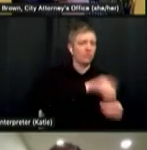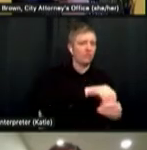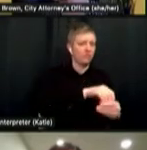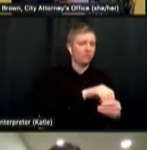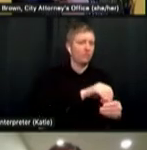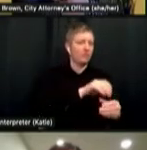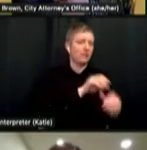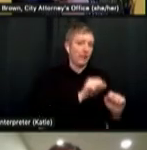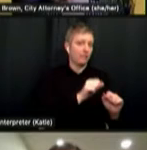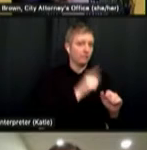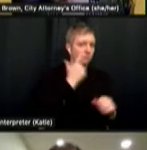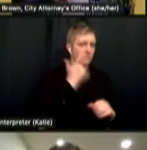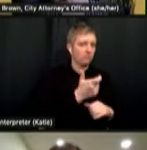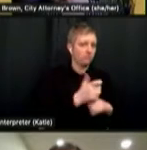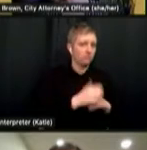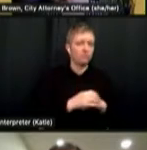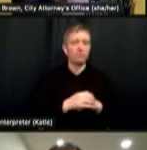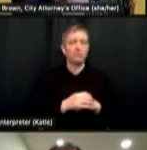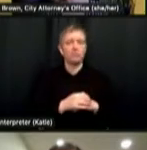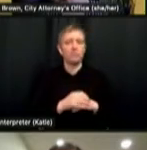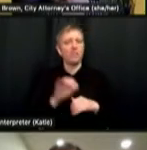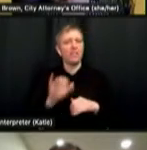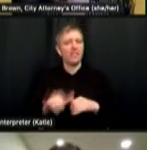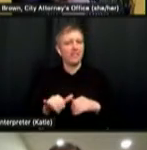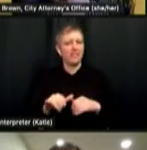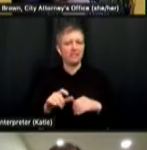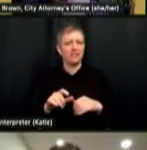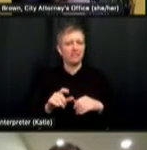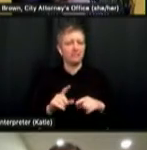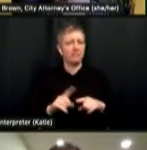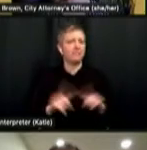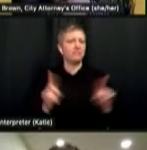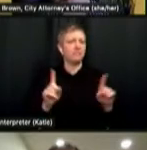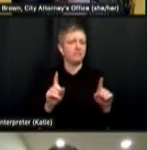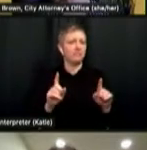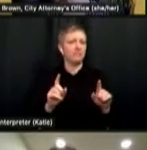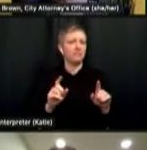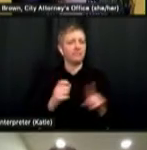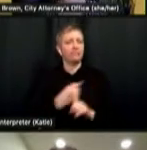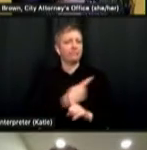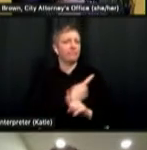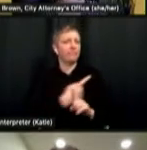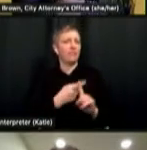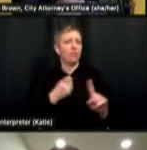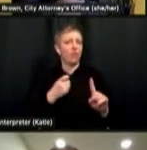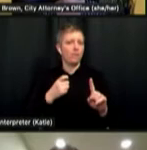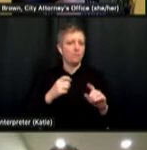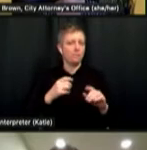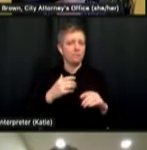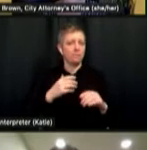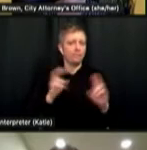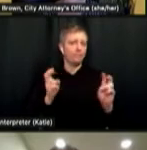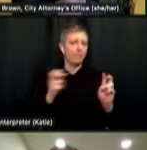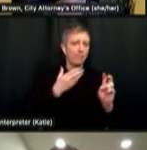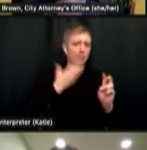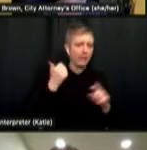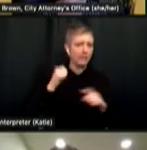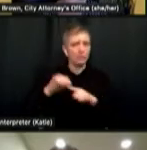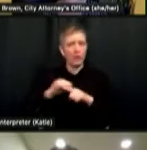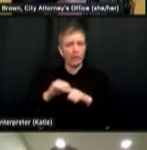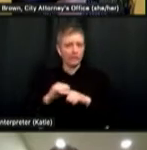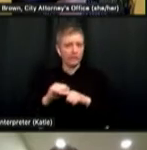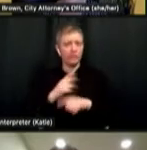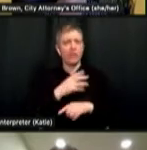This is a deviation from best practices in personnel